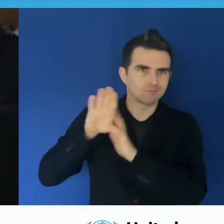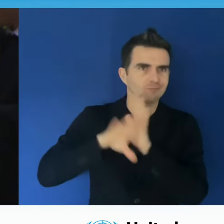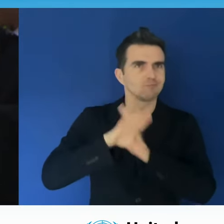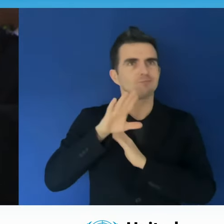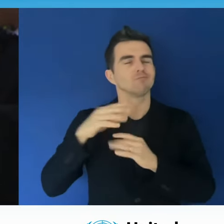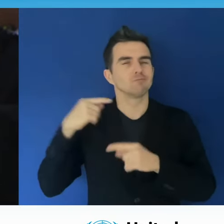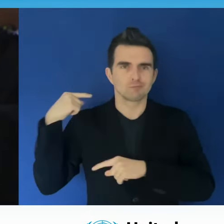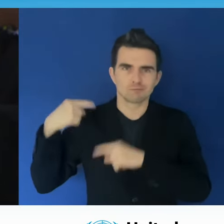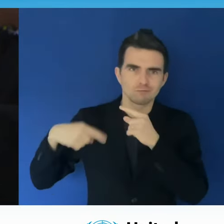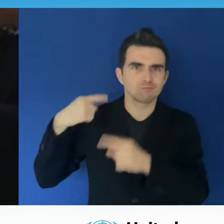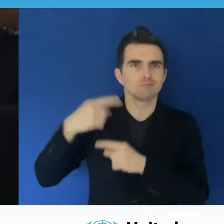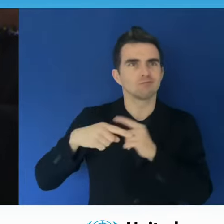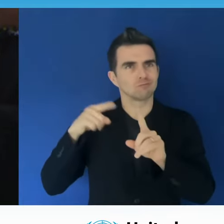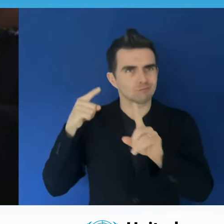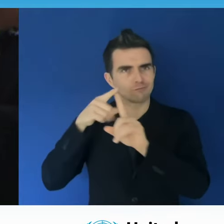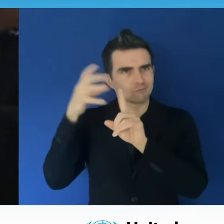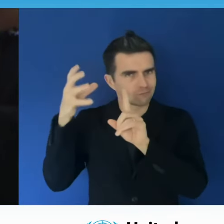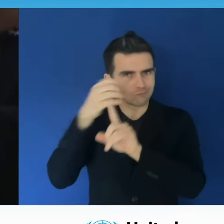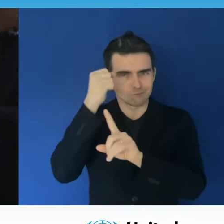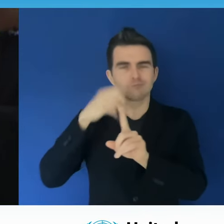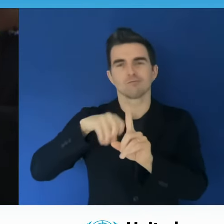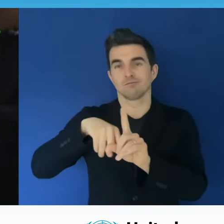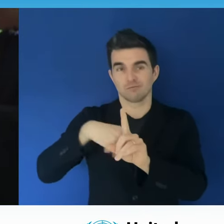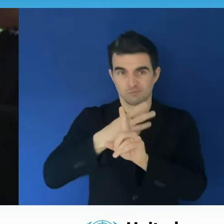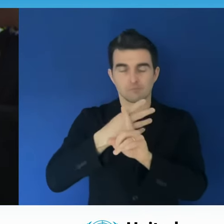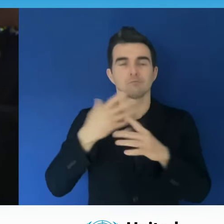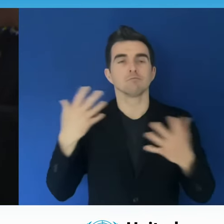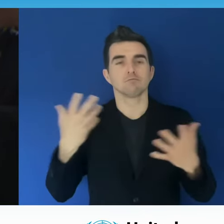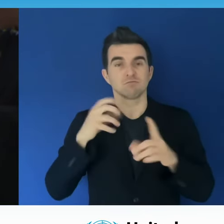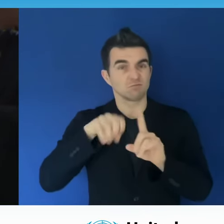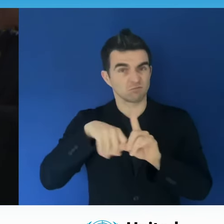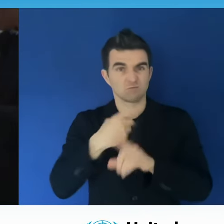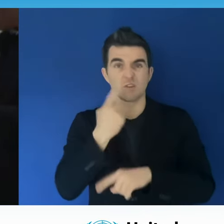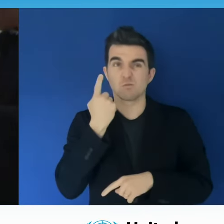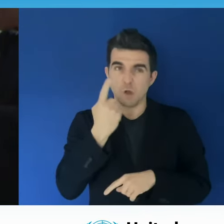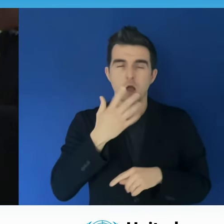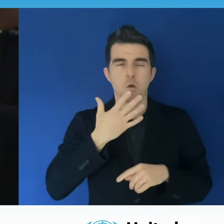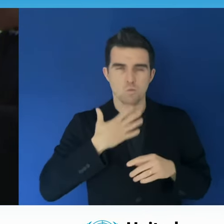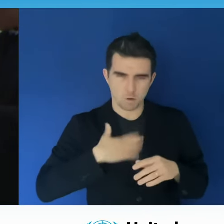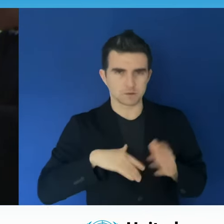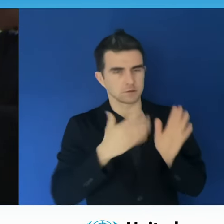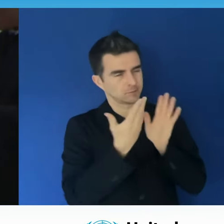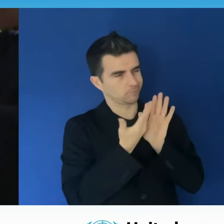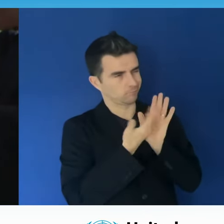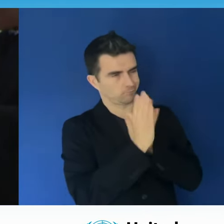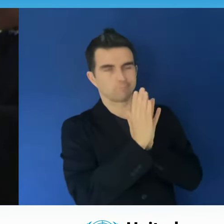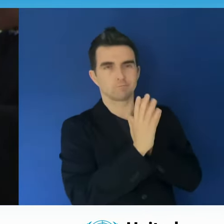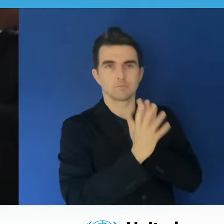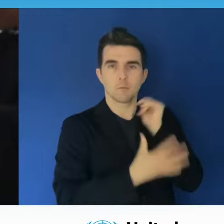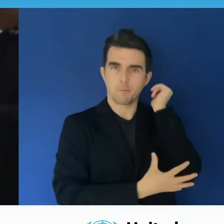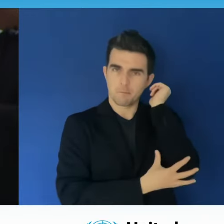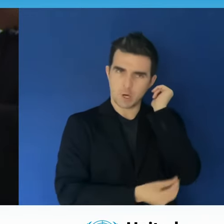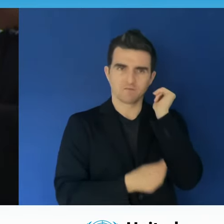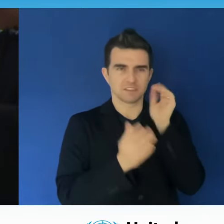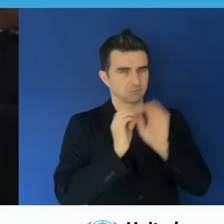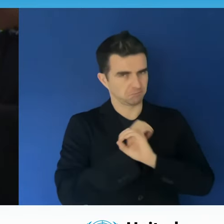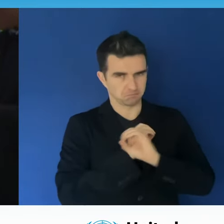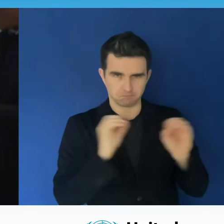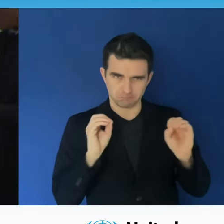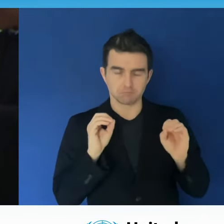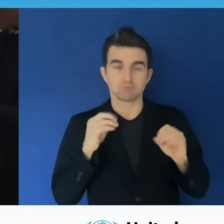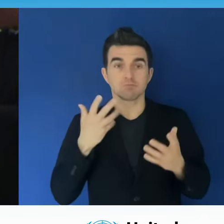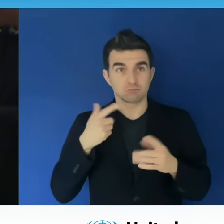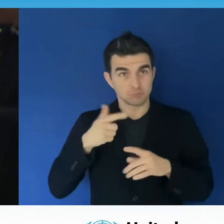It was actually not long ago, I think last week, that the Human Development Report that UNDP